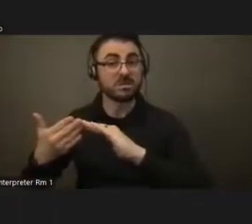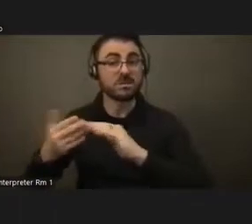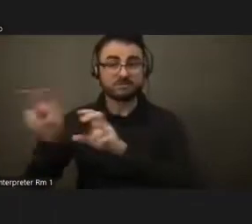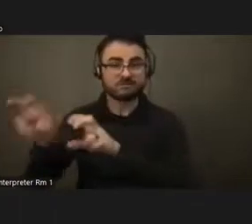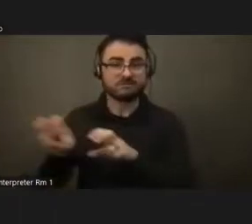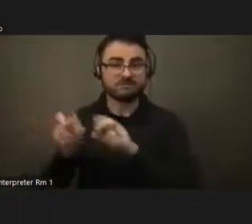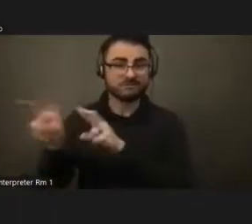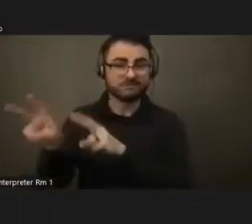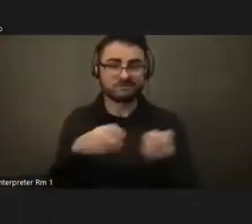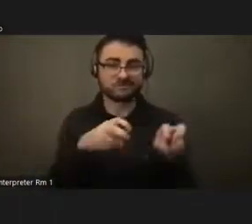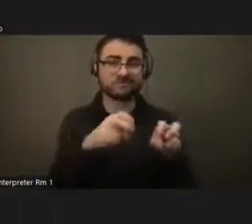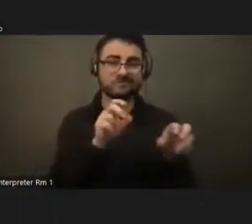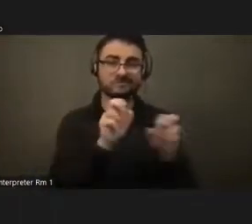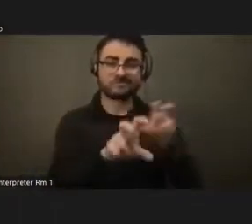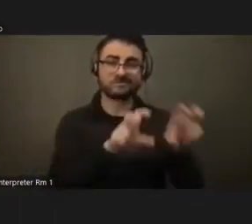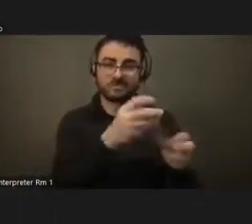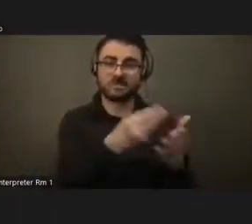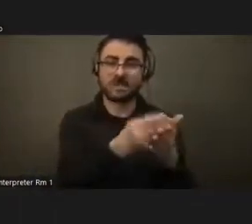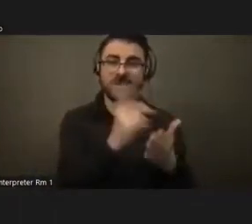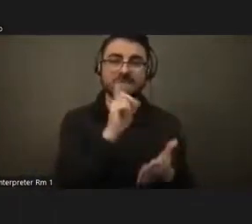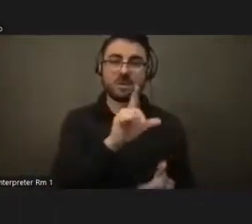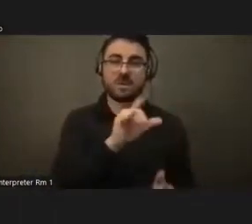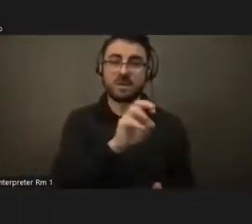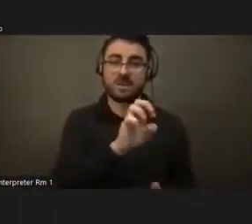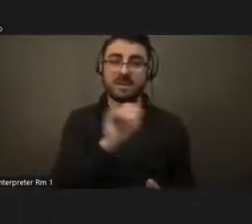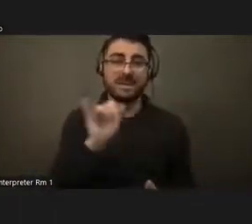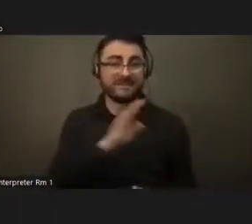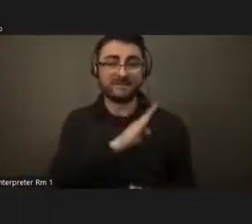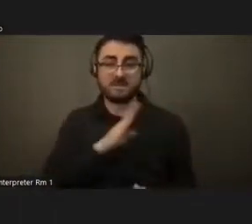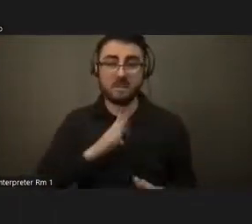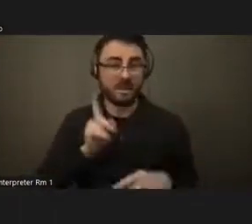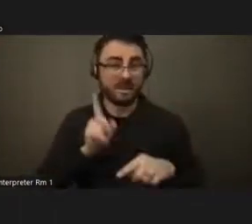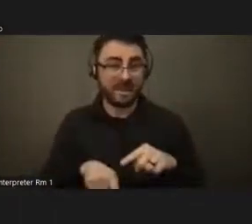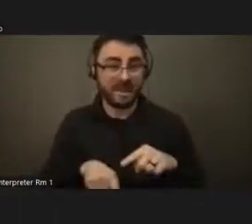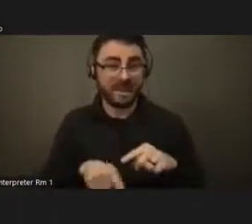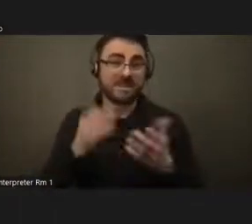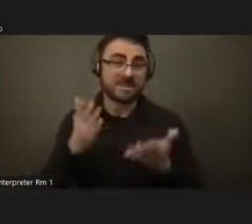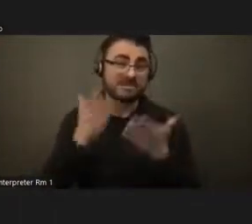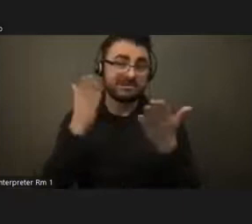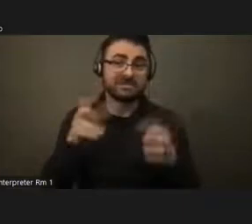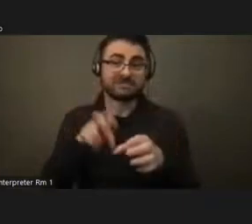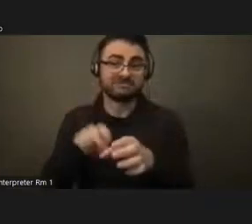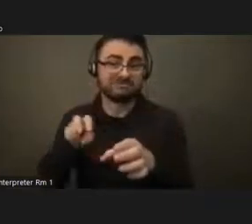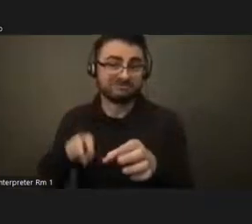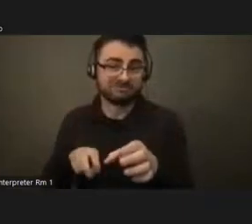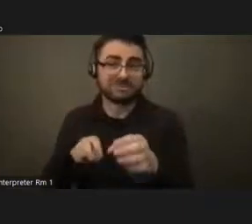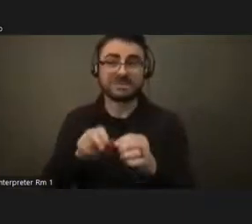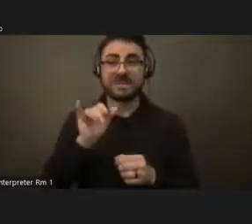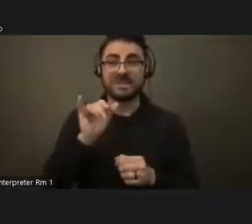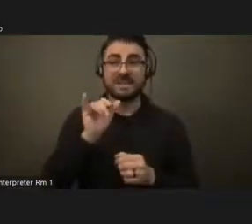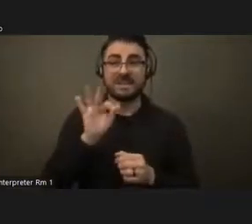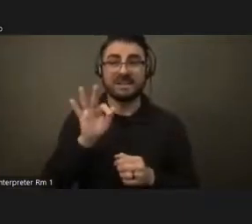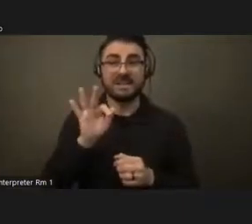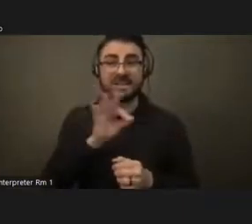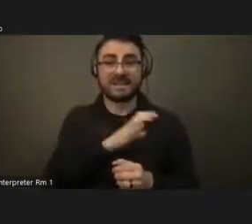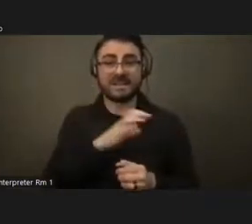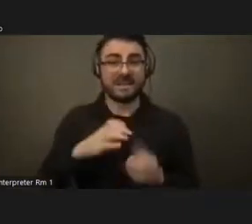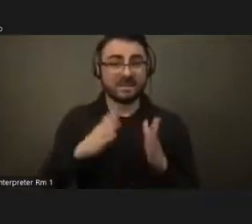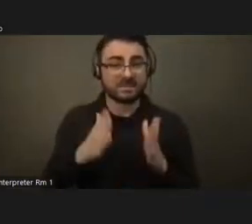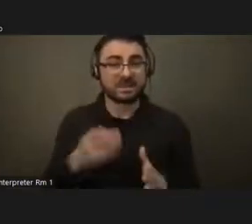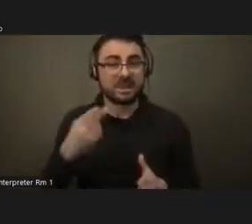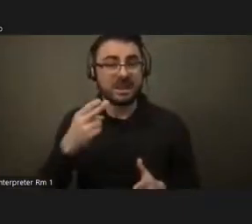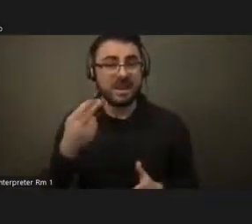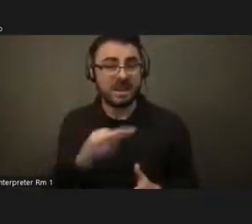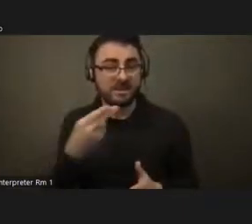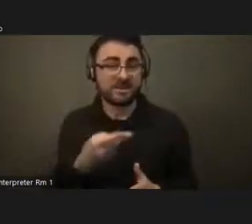doing, then it would be best for you to step down. Catherine Harrington, you're not doing anybody any favors by being in office, by being the board